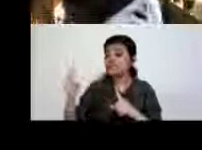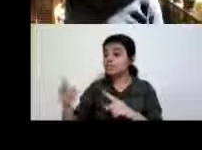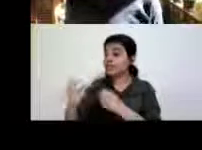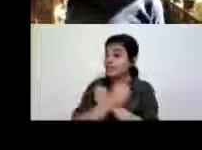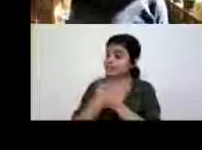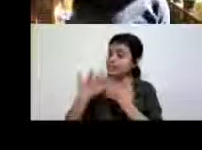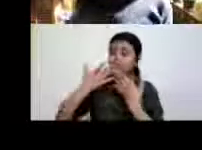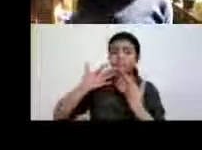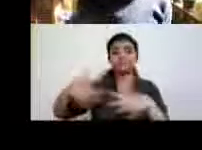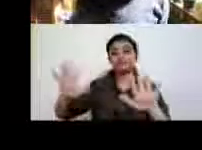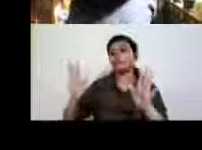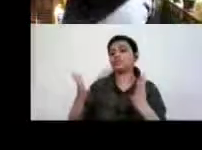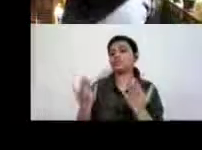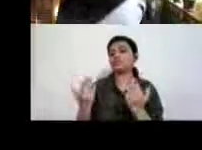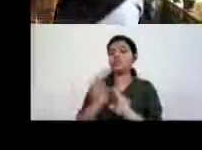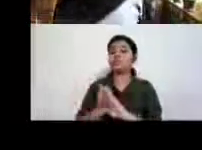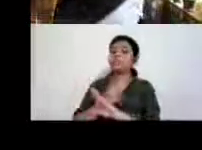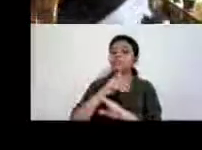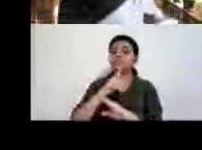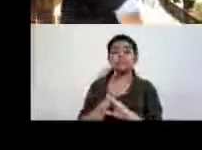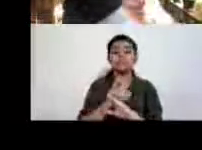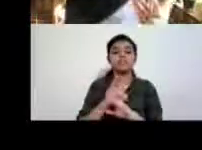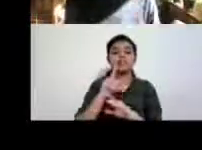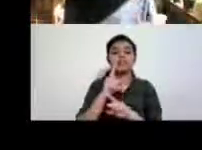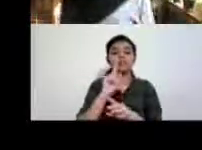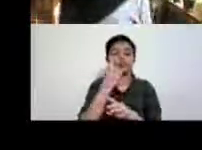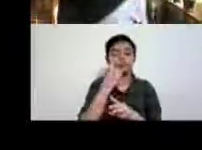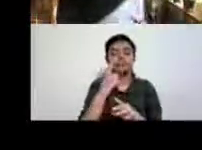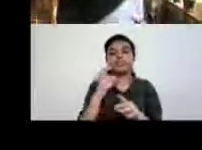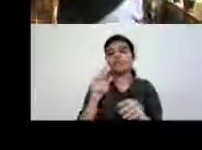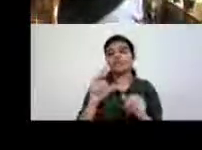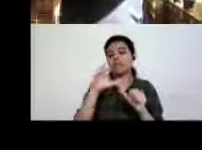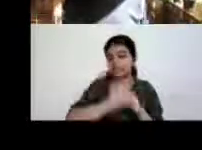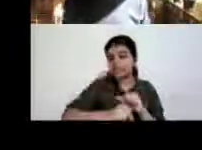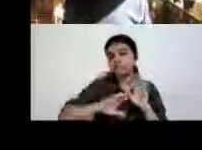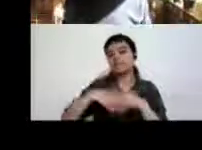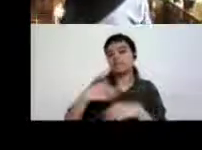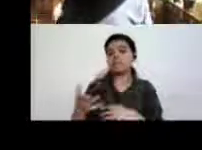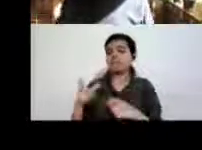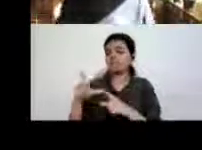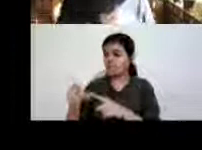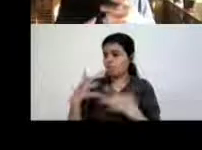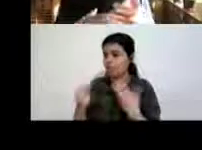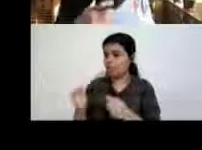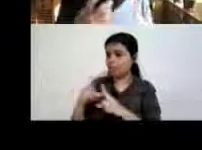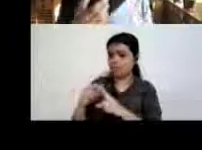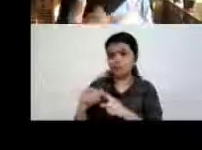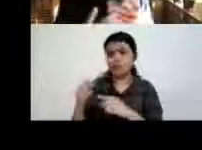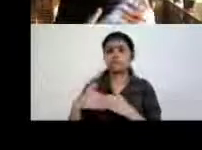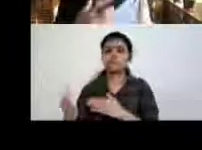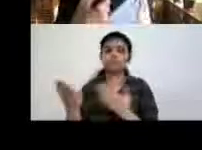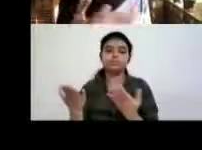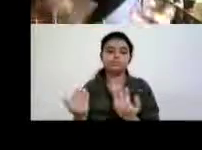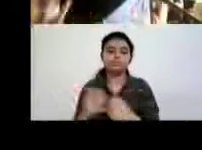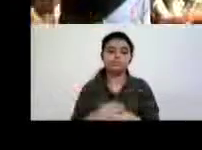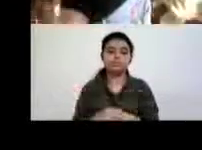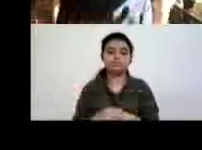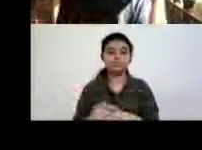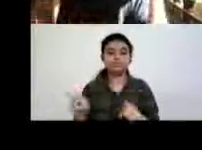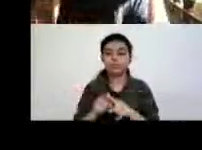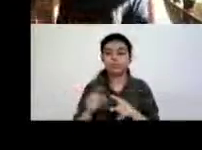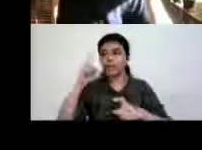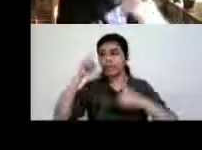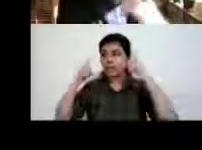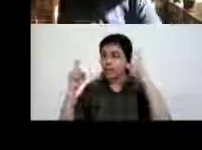do. And so developing an aesthetic form and doing all the things